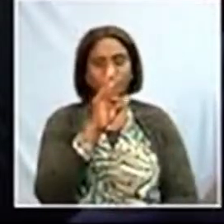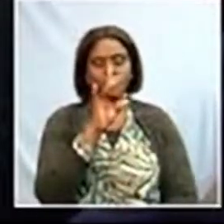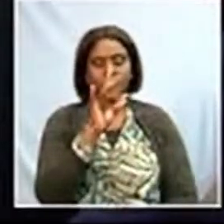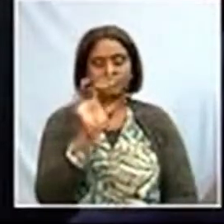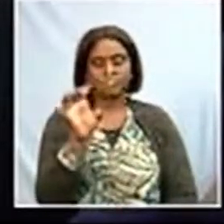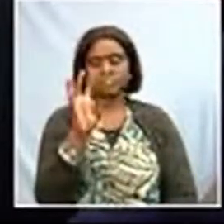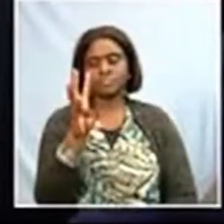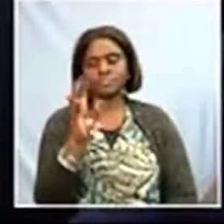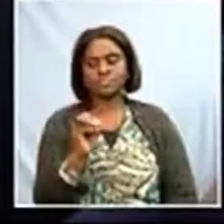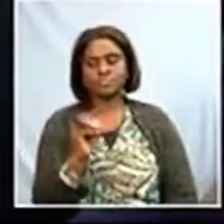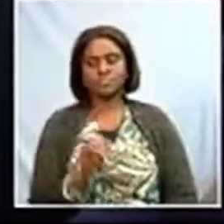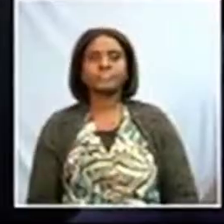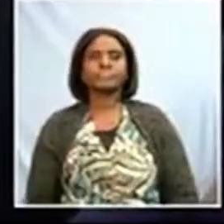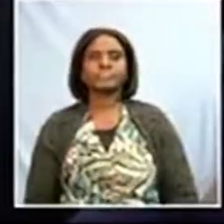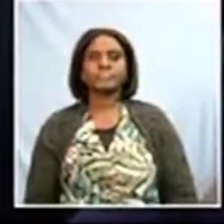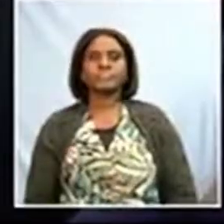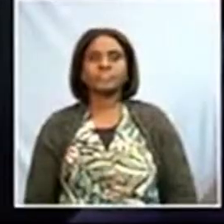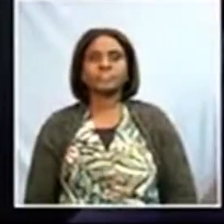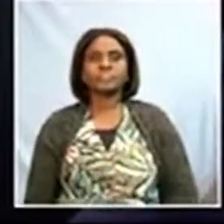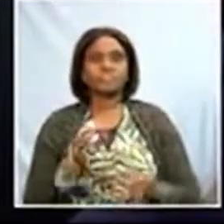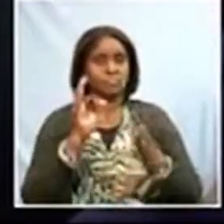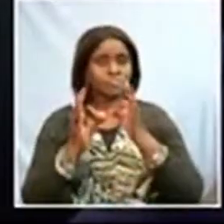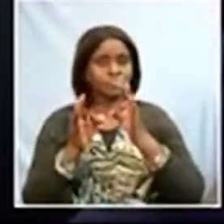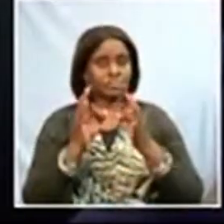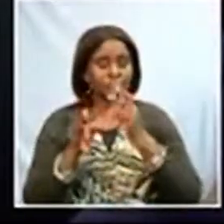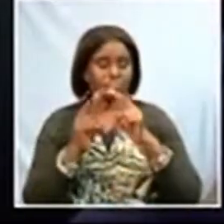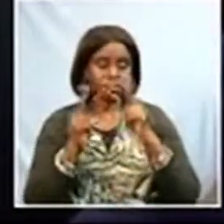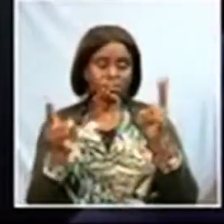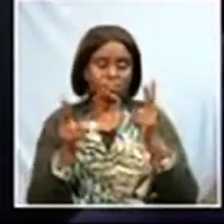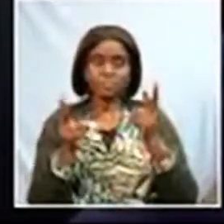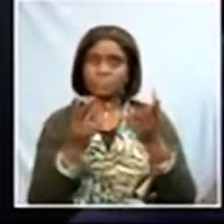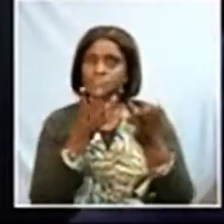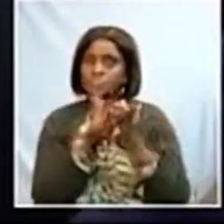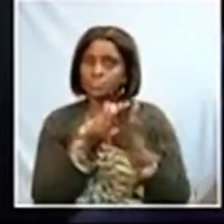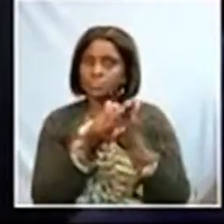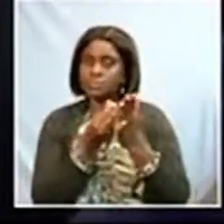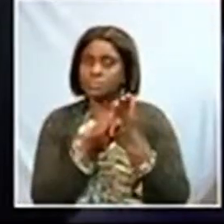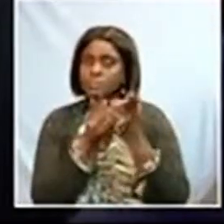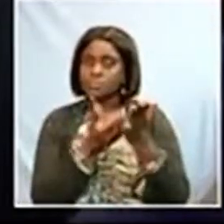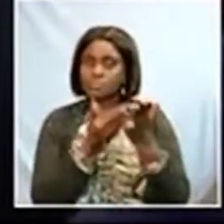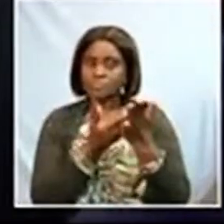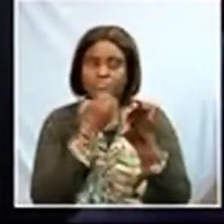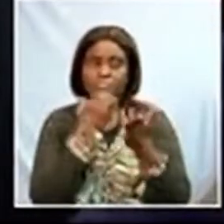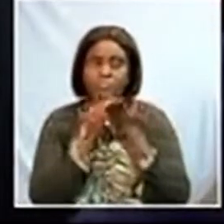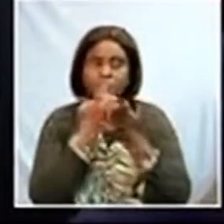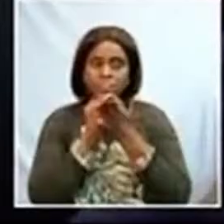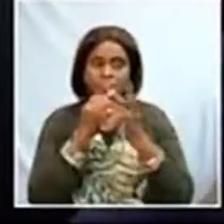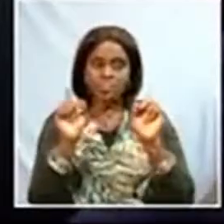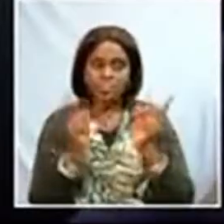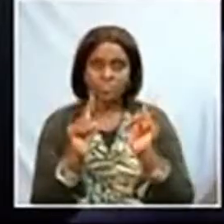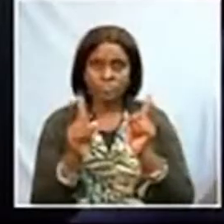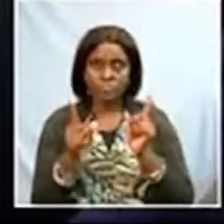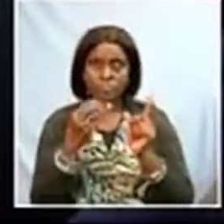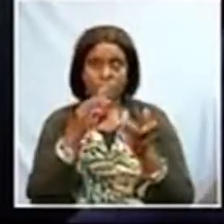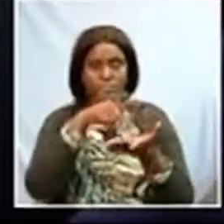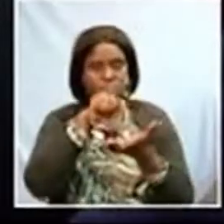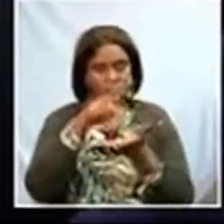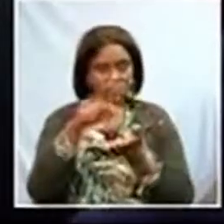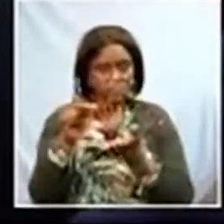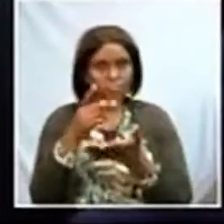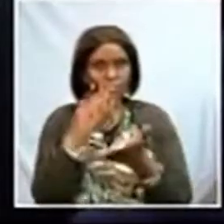5,840. If so, where is the evidence of payment?